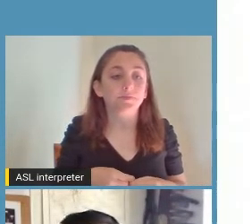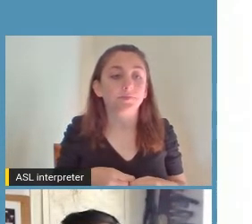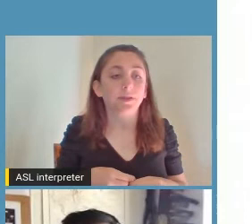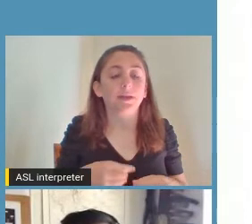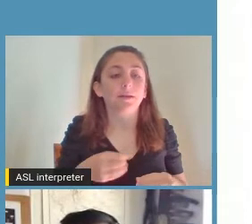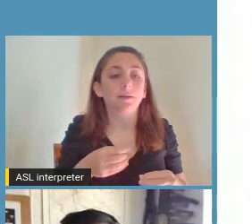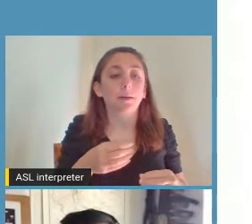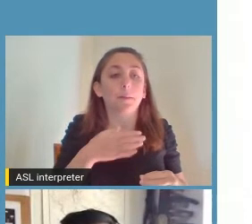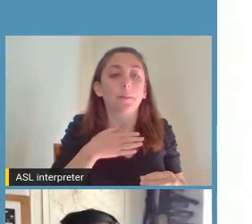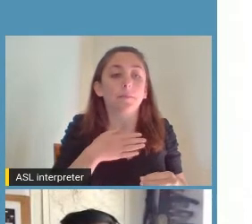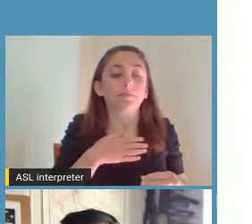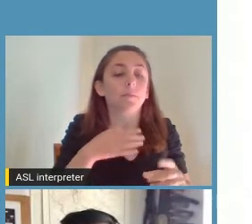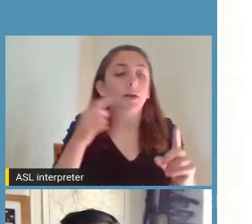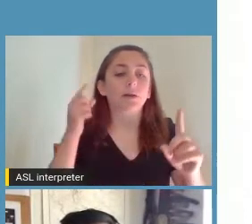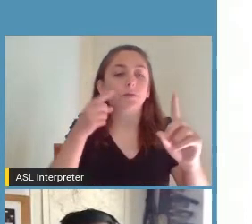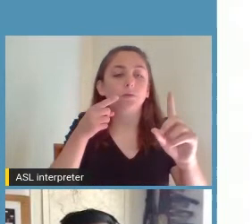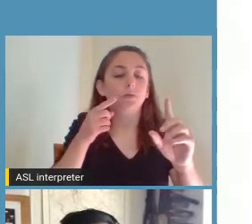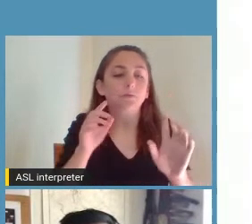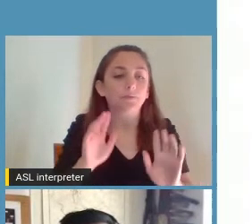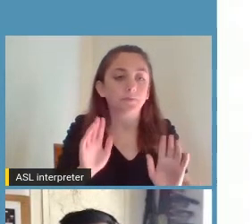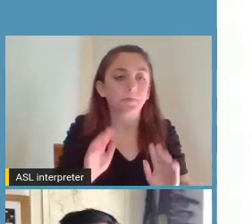goal.